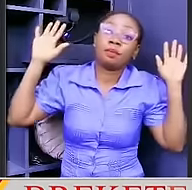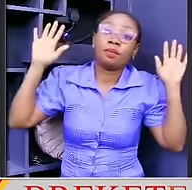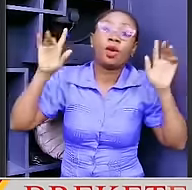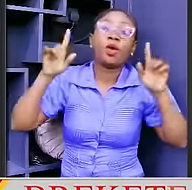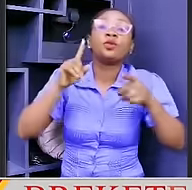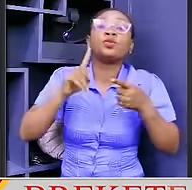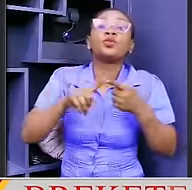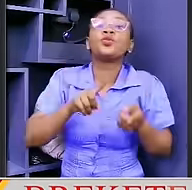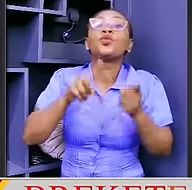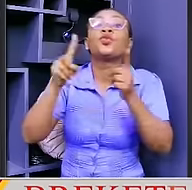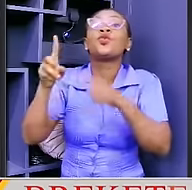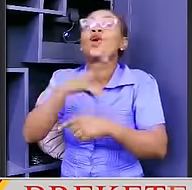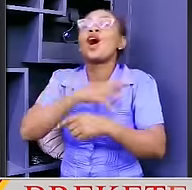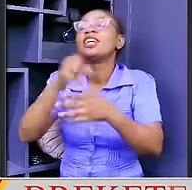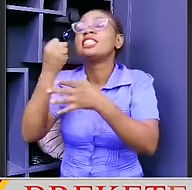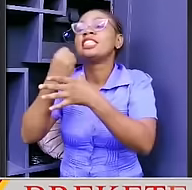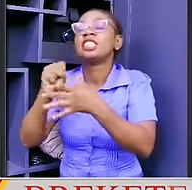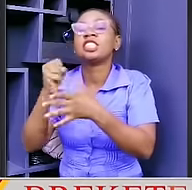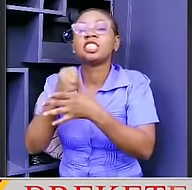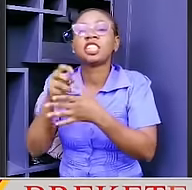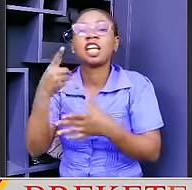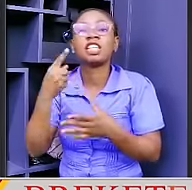To go and share the money.